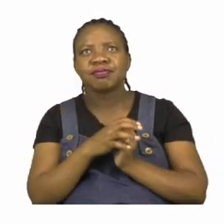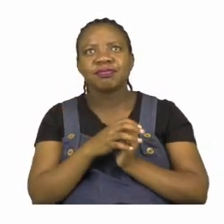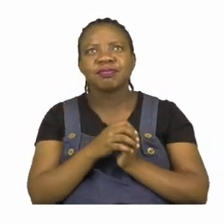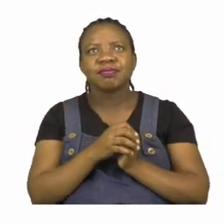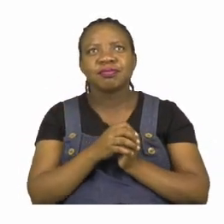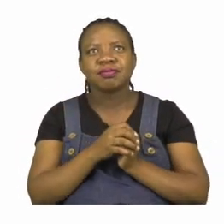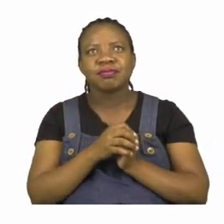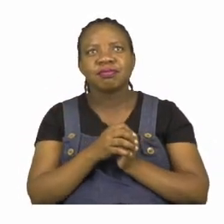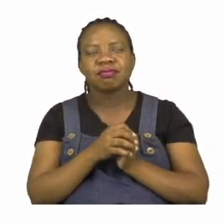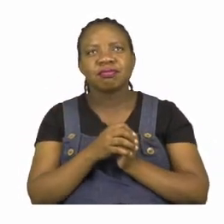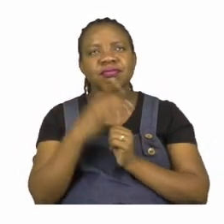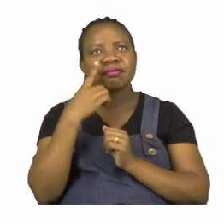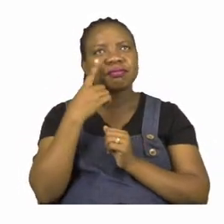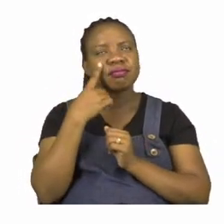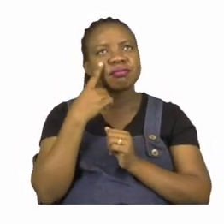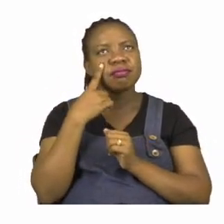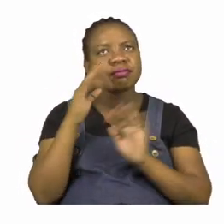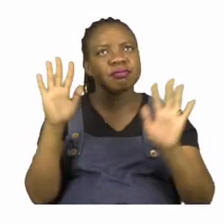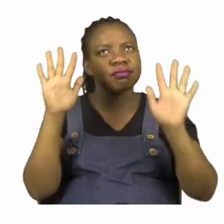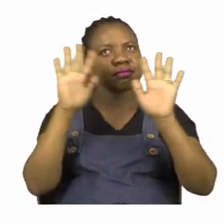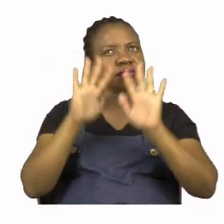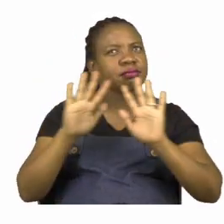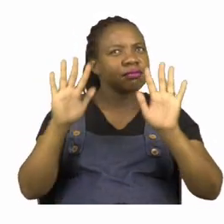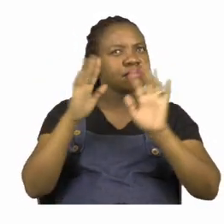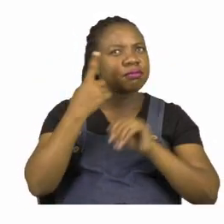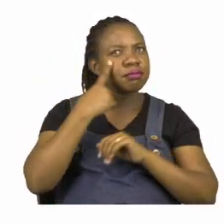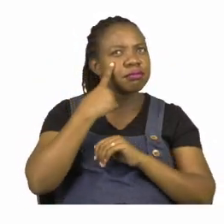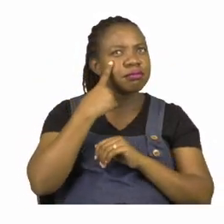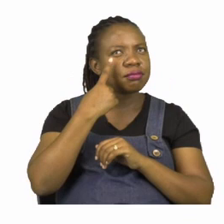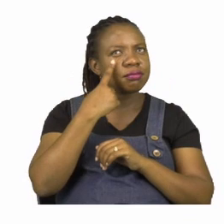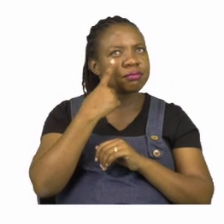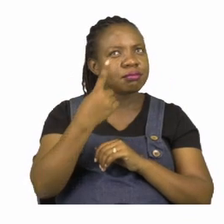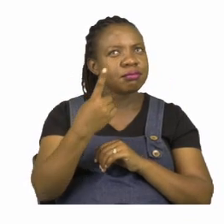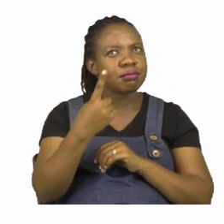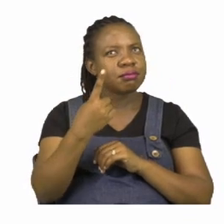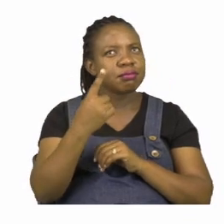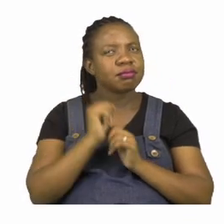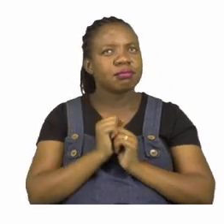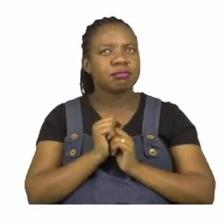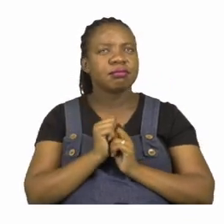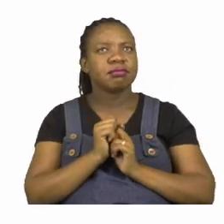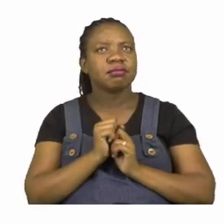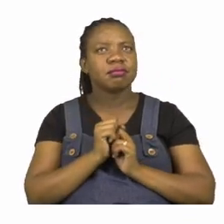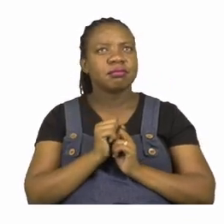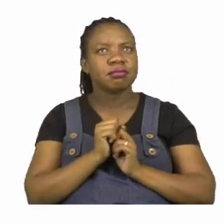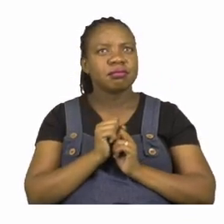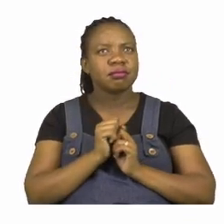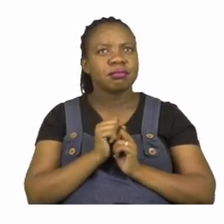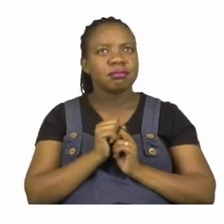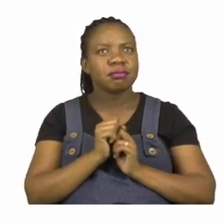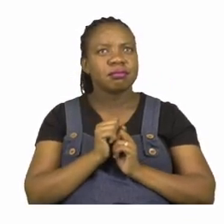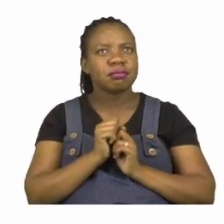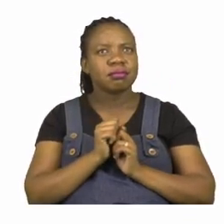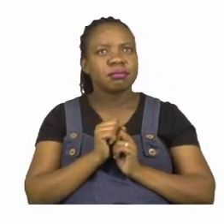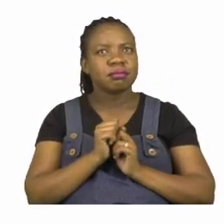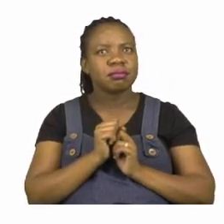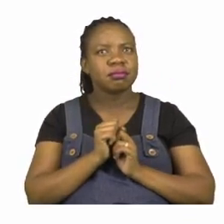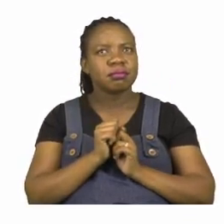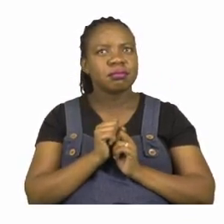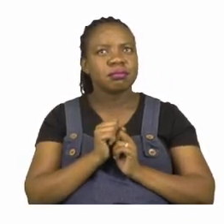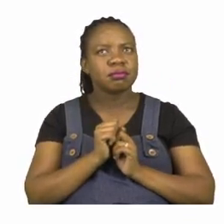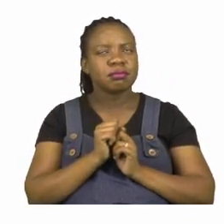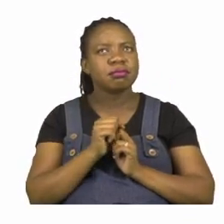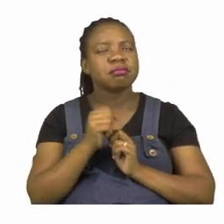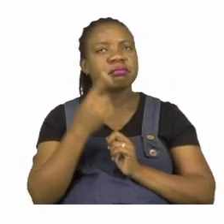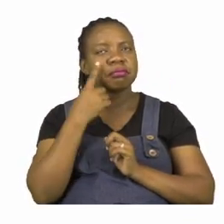we see in order for us to actually write the words there. The words today are our sight